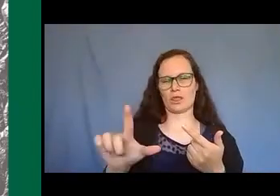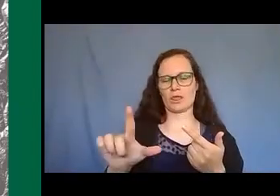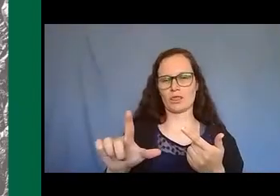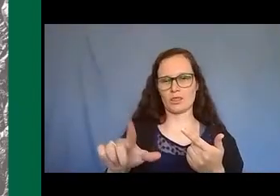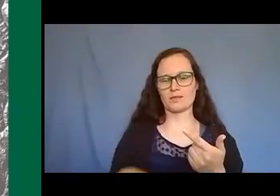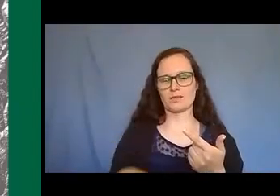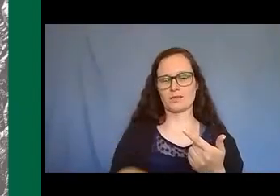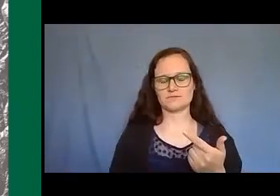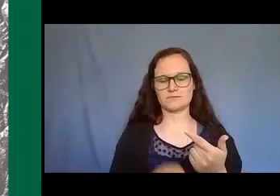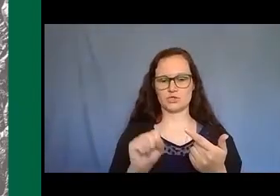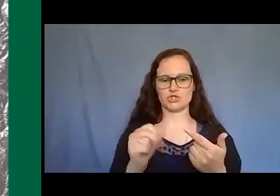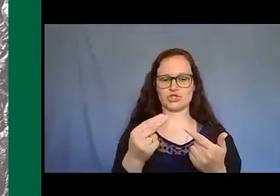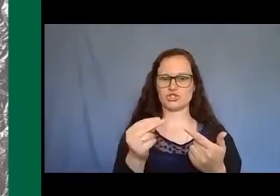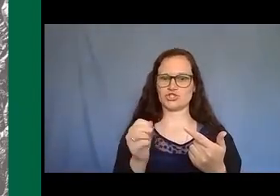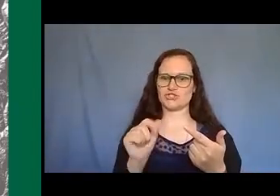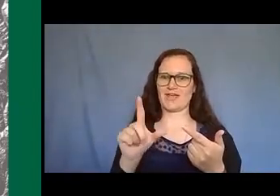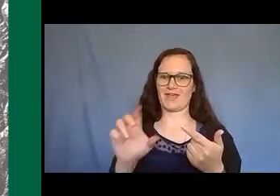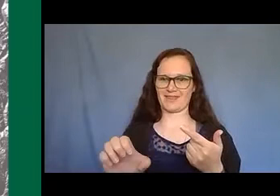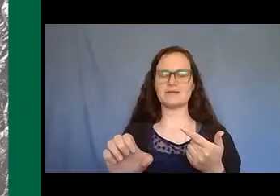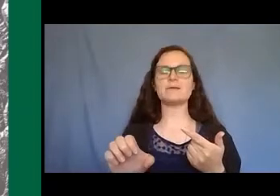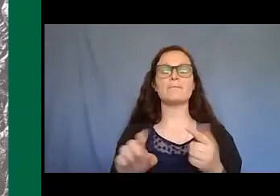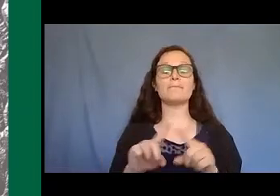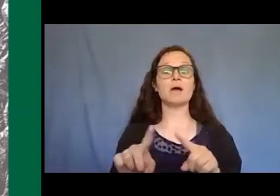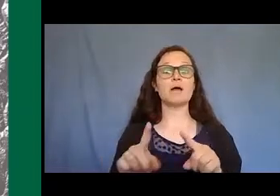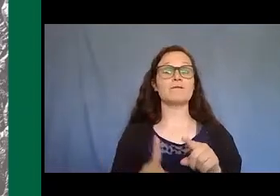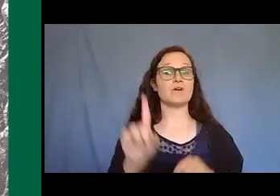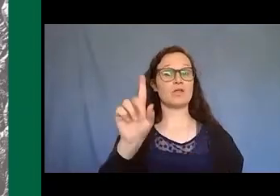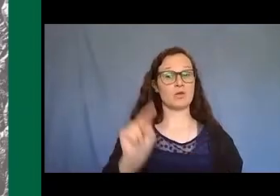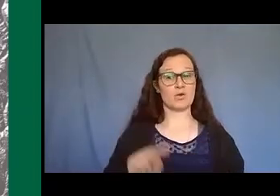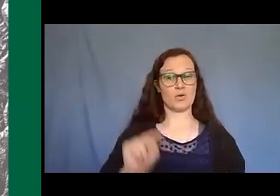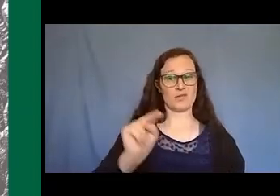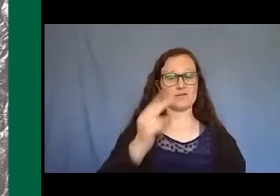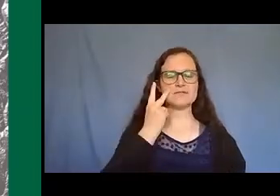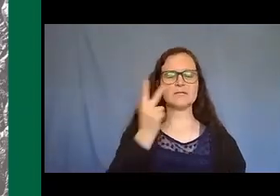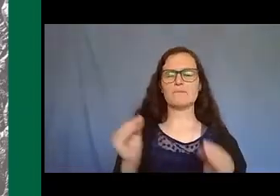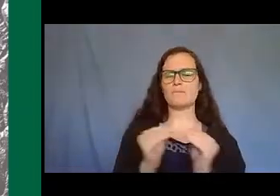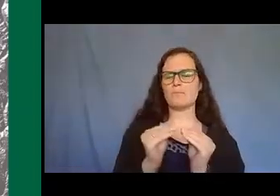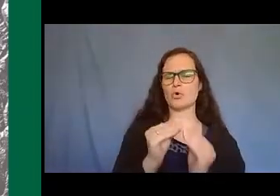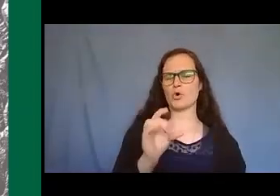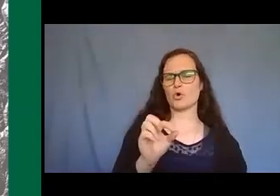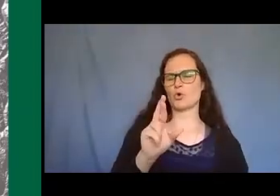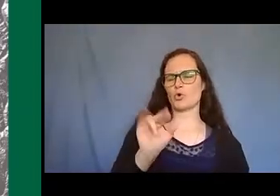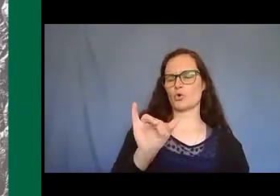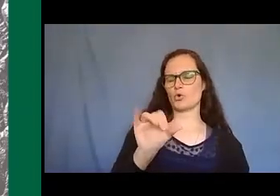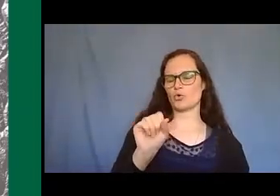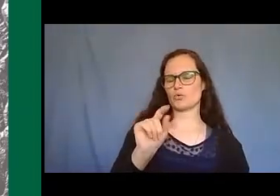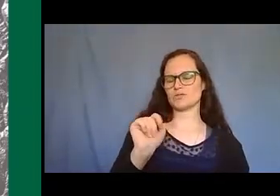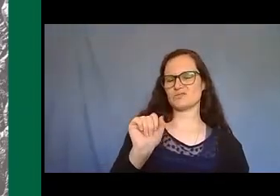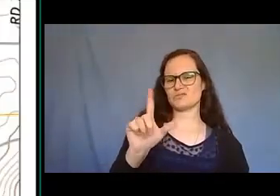have more crystallized deposits which contain these heavy metals.